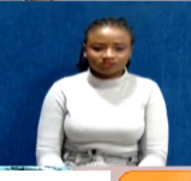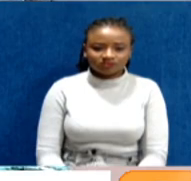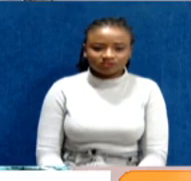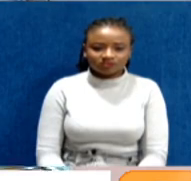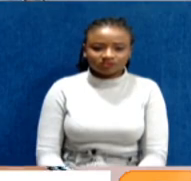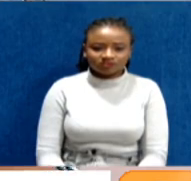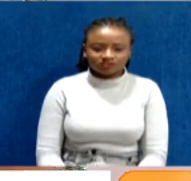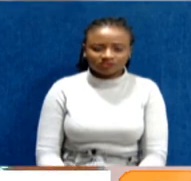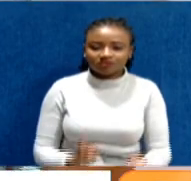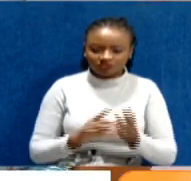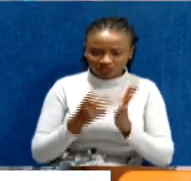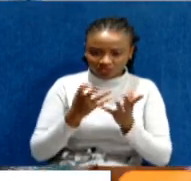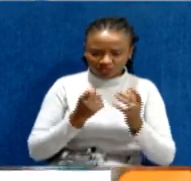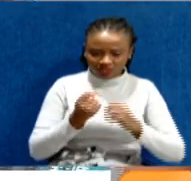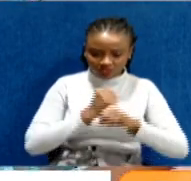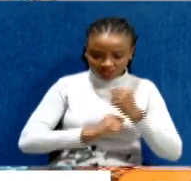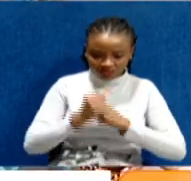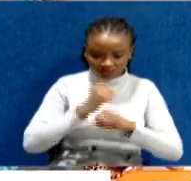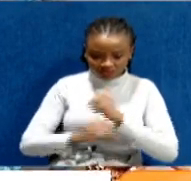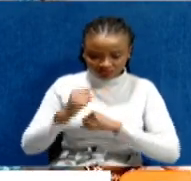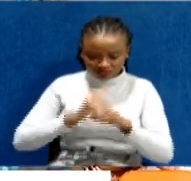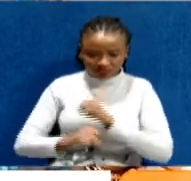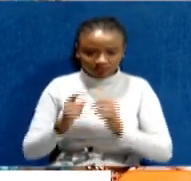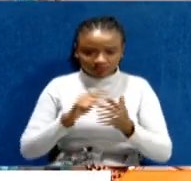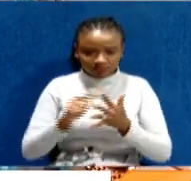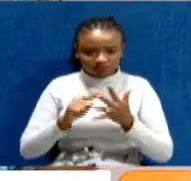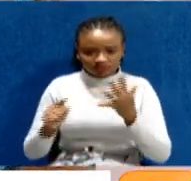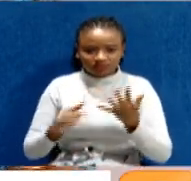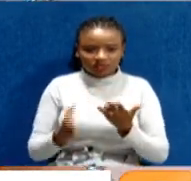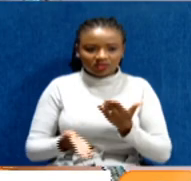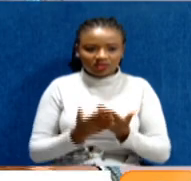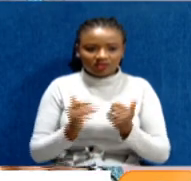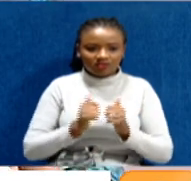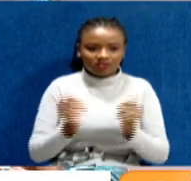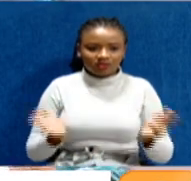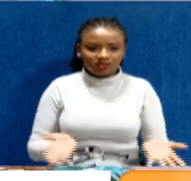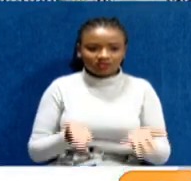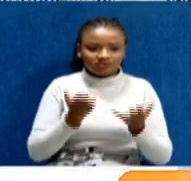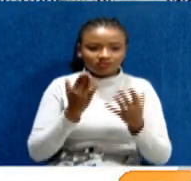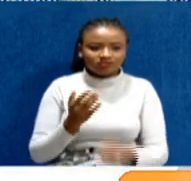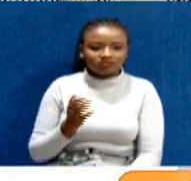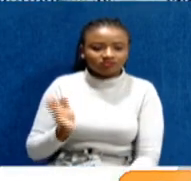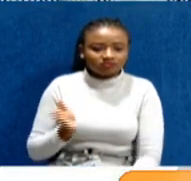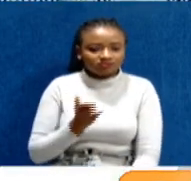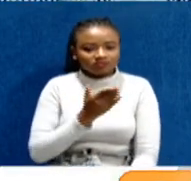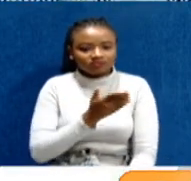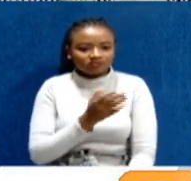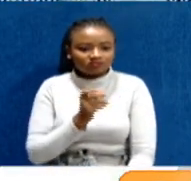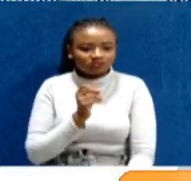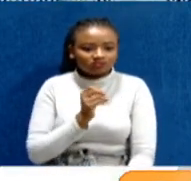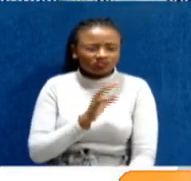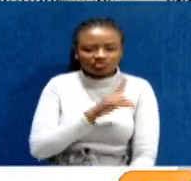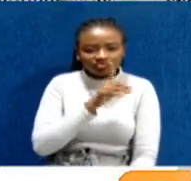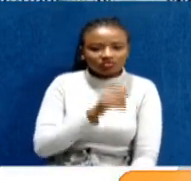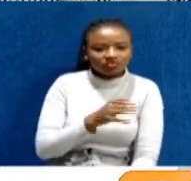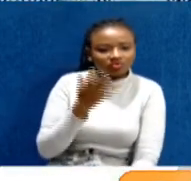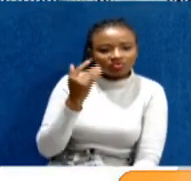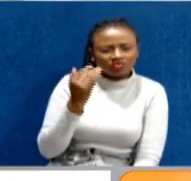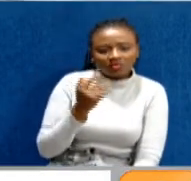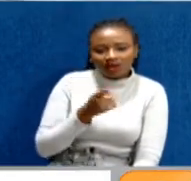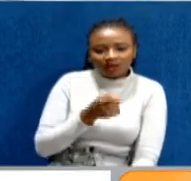that we are doing, and we are here today because we are doing the same thing. Okay. So, yeah. Rosina, and that's exactly what we're talking about. Why is it so hard to